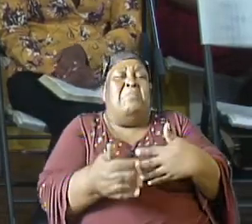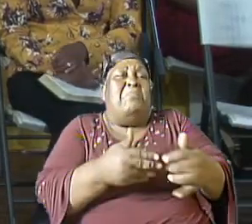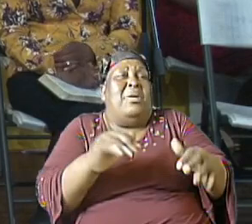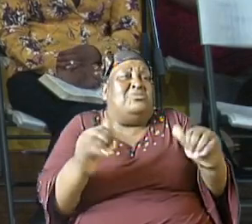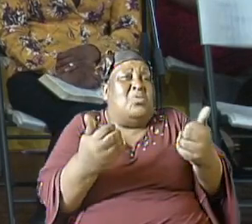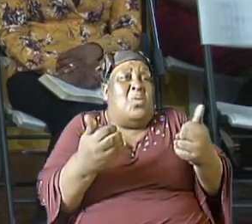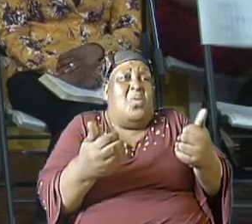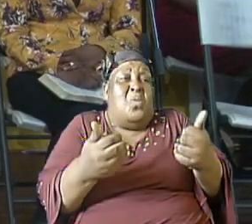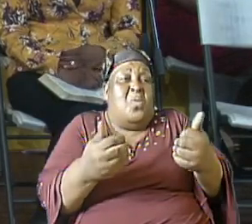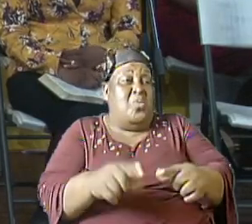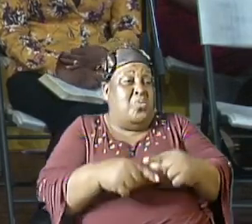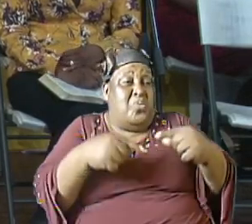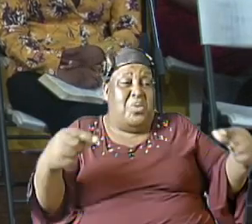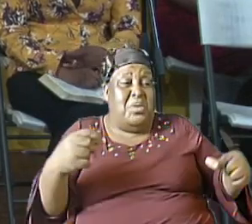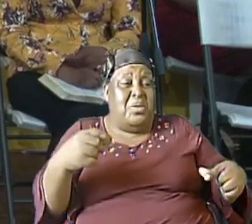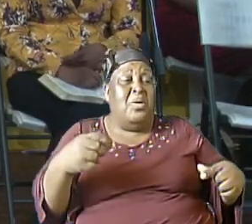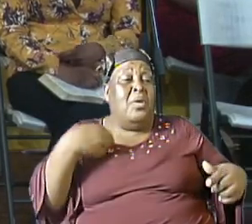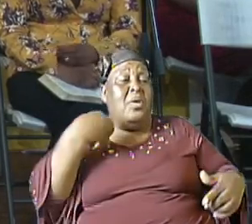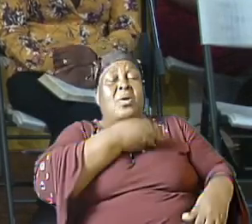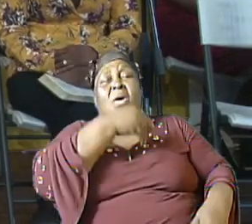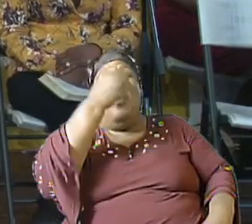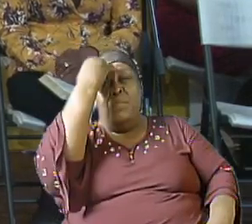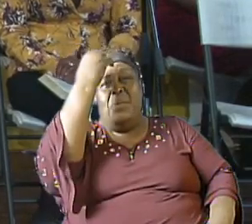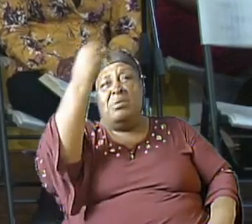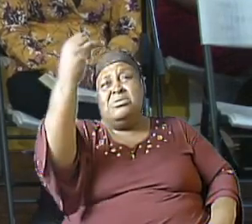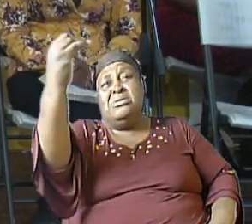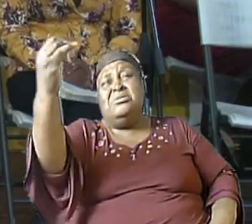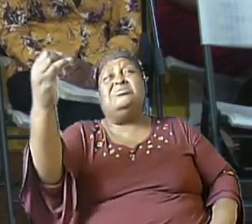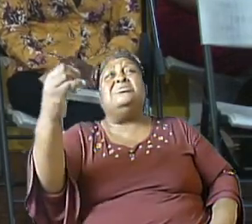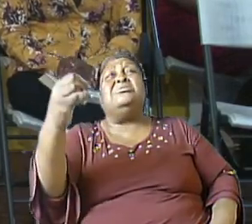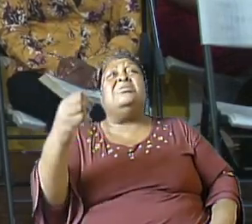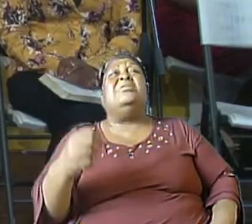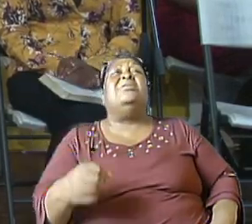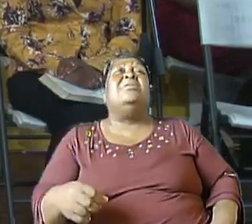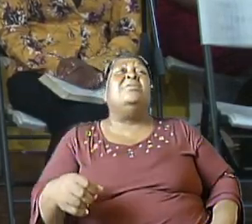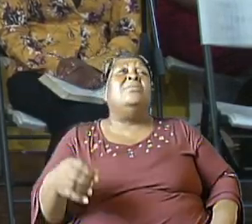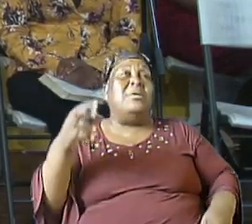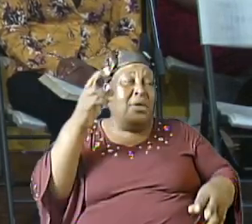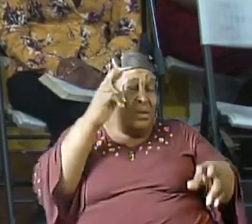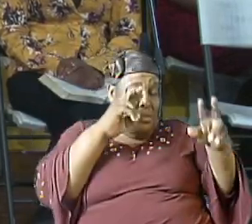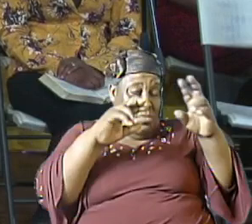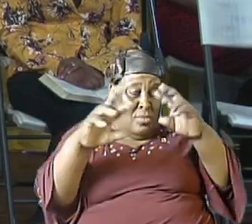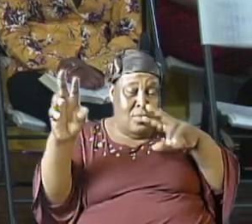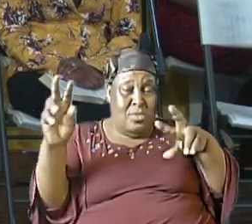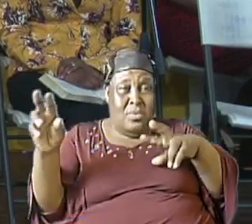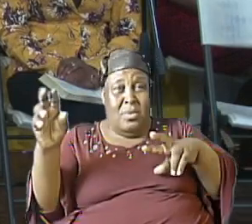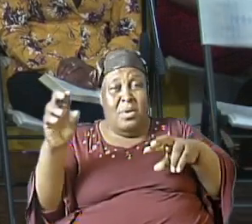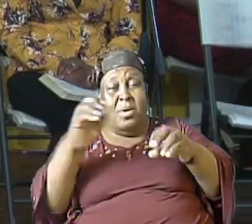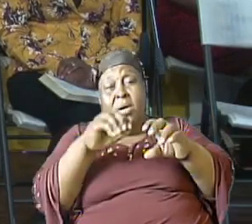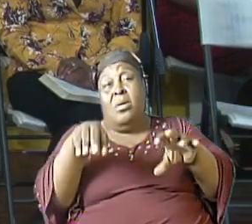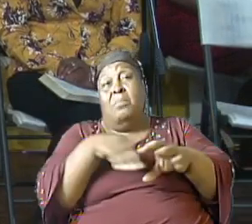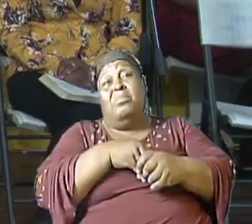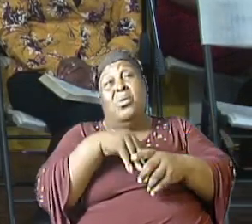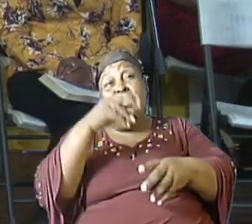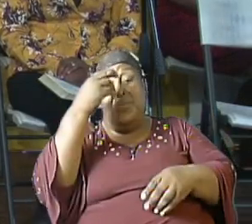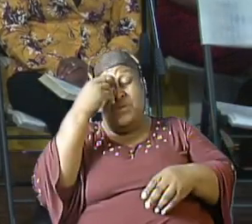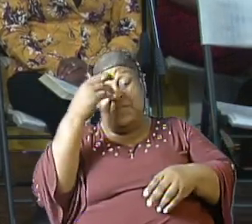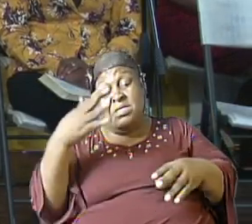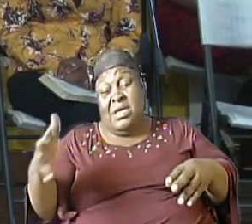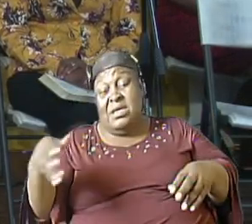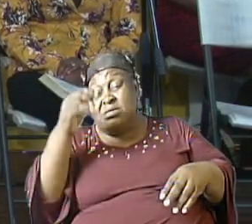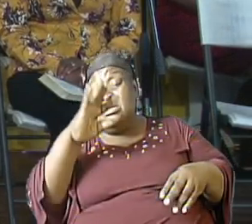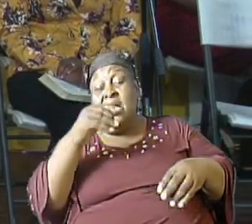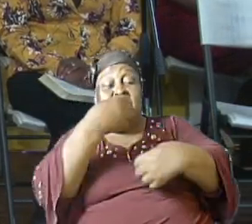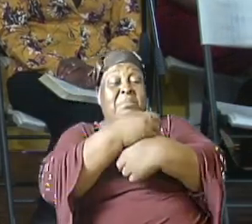regardless of how great our imagination is, and it is great, we can observe it, both things that God has